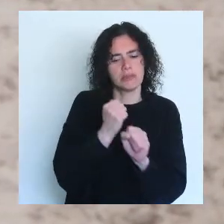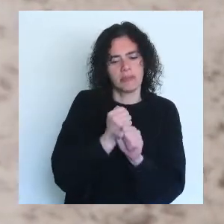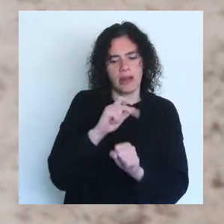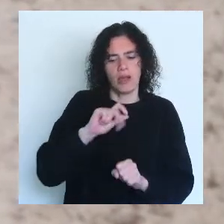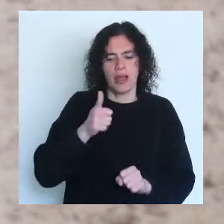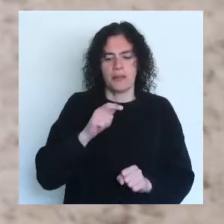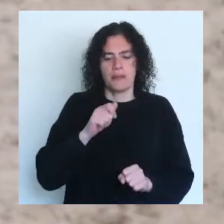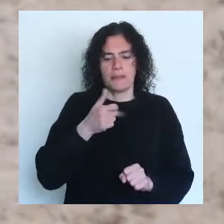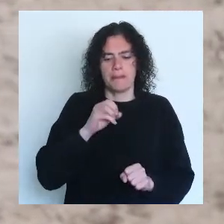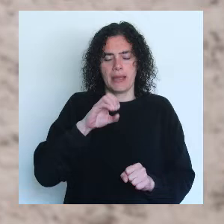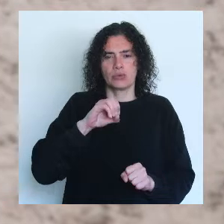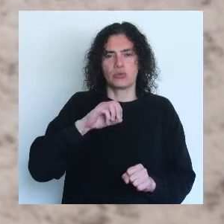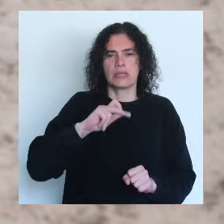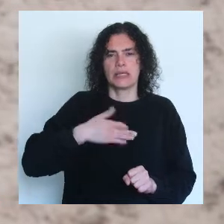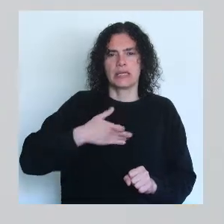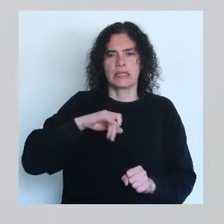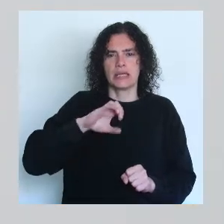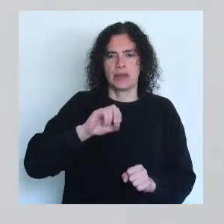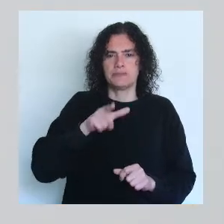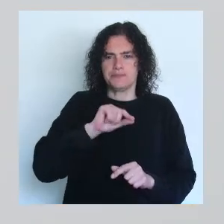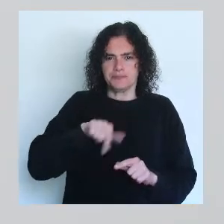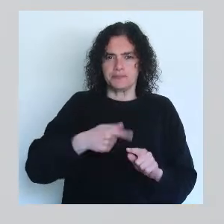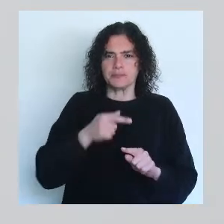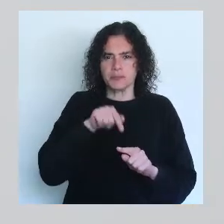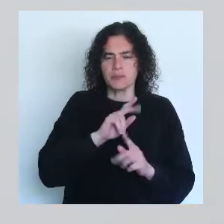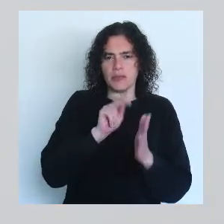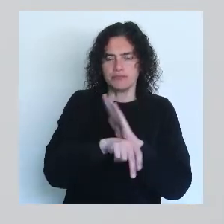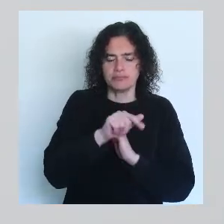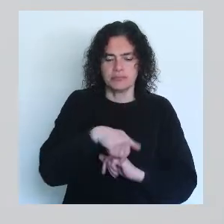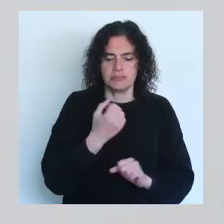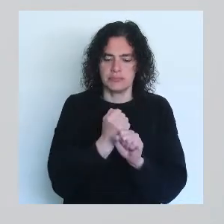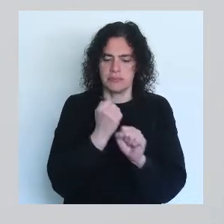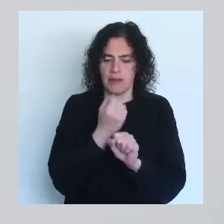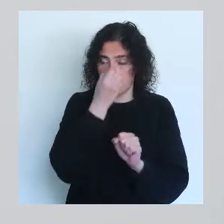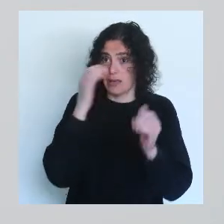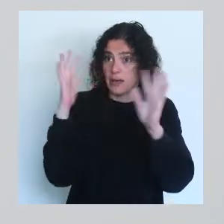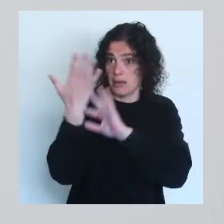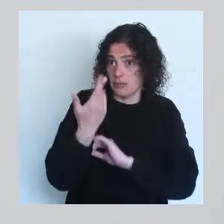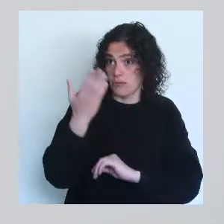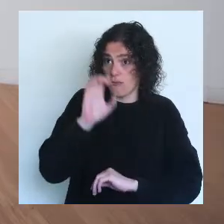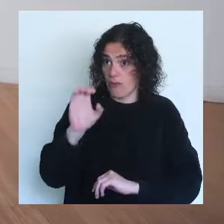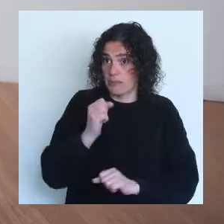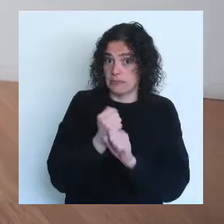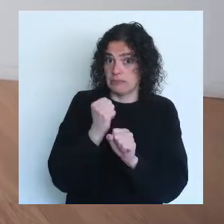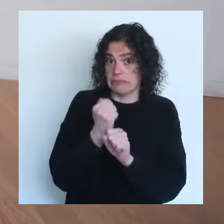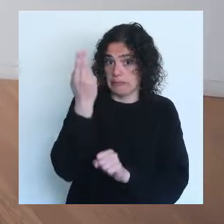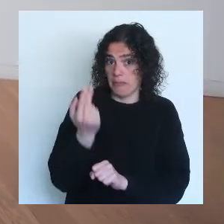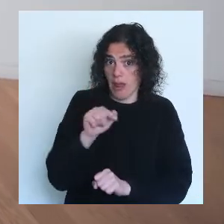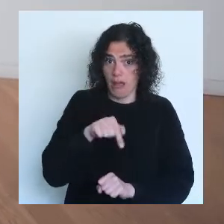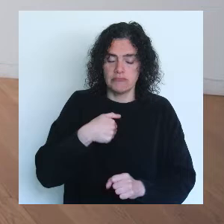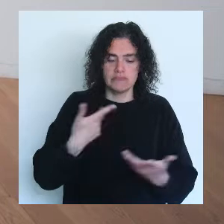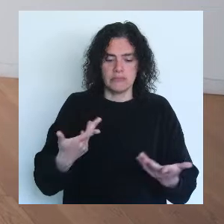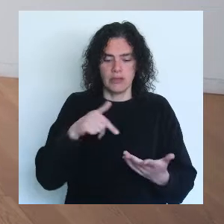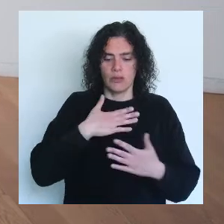the work by Alberto Carneiro, who also entered the work of art, if nature is a work of art,